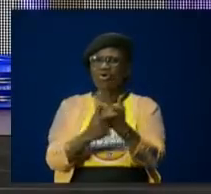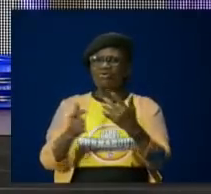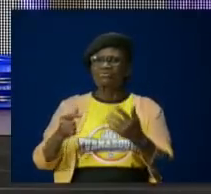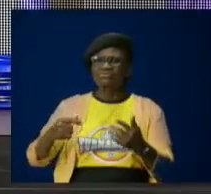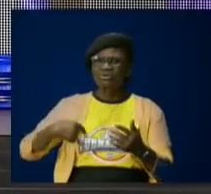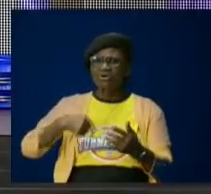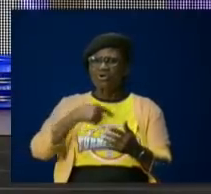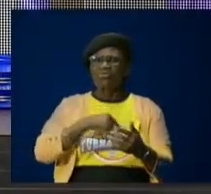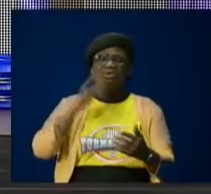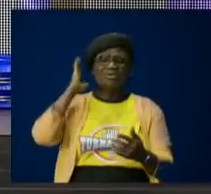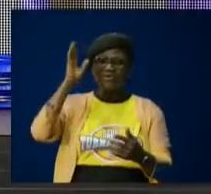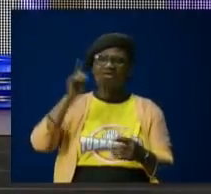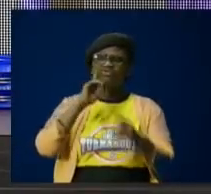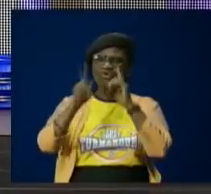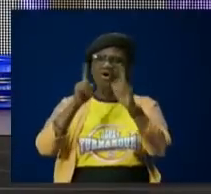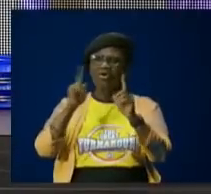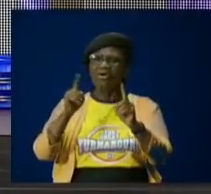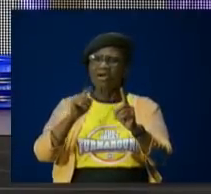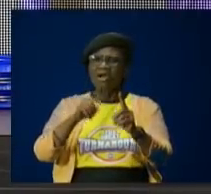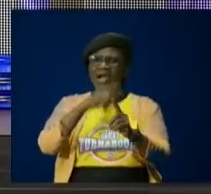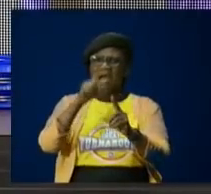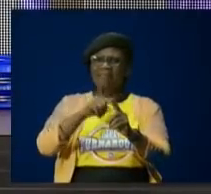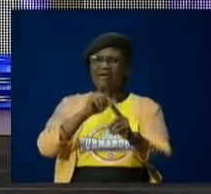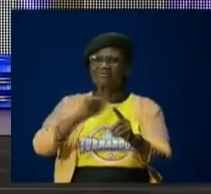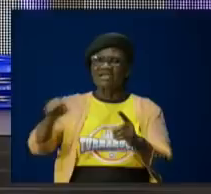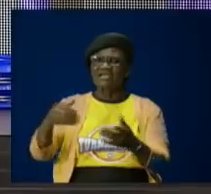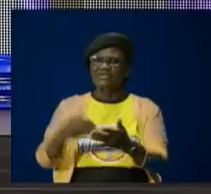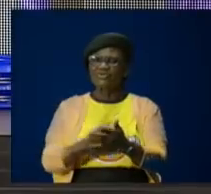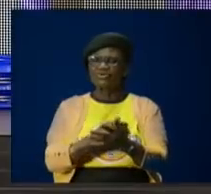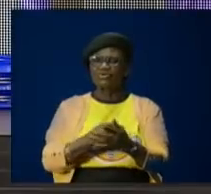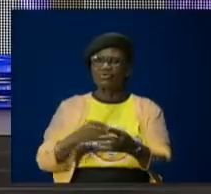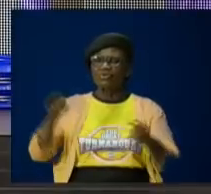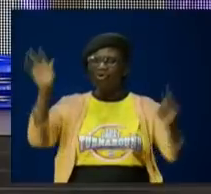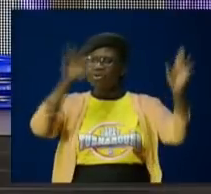wave of glory. I said, "That is true."